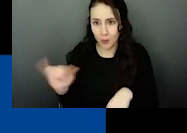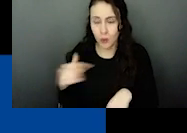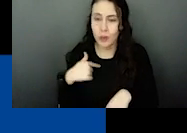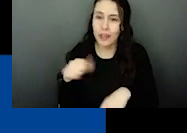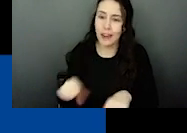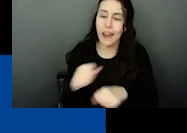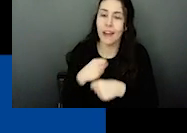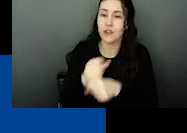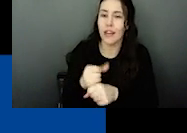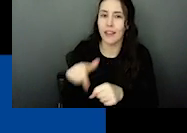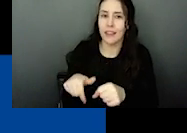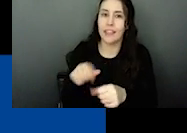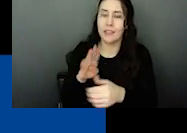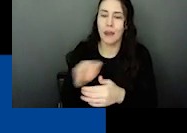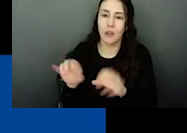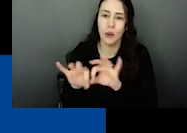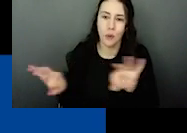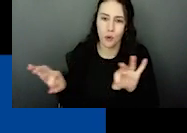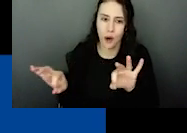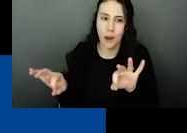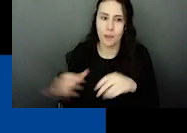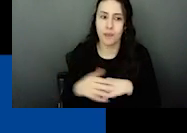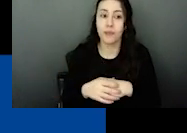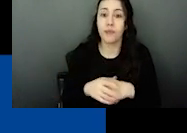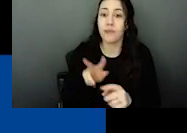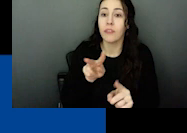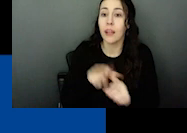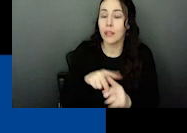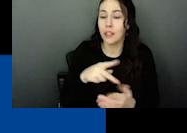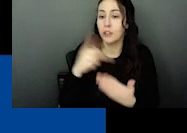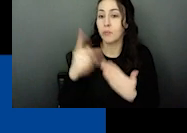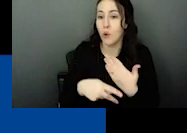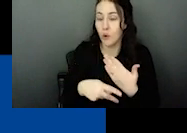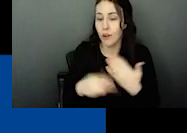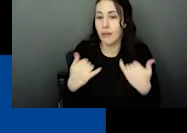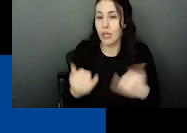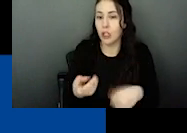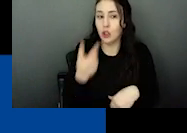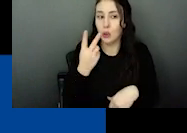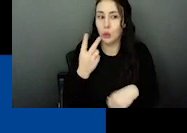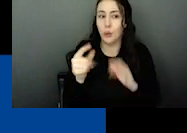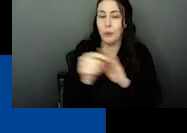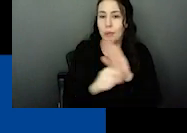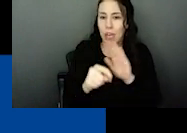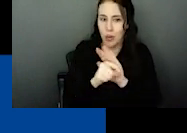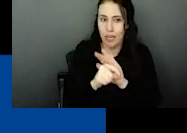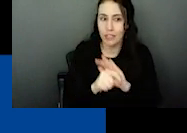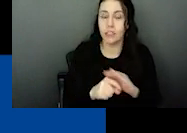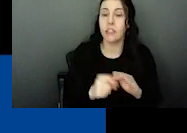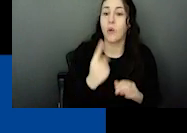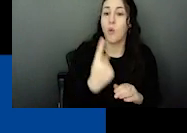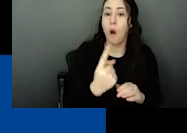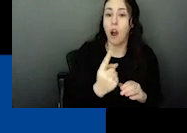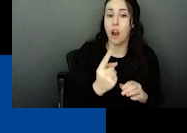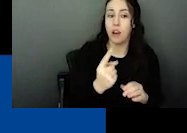baccalaureate programs. The application program currently is 2 application periods per year, 1 in January and